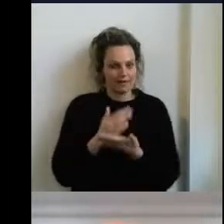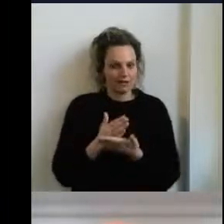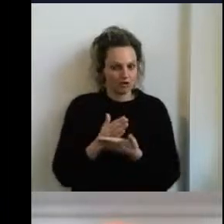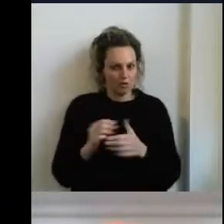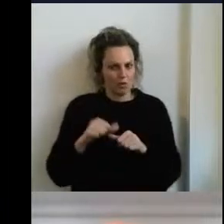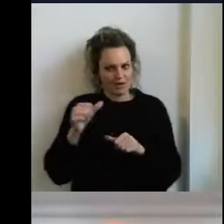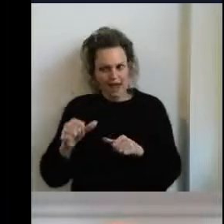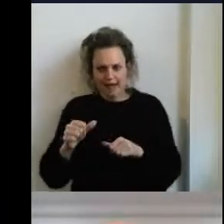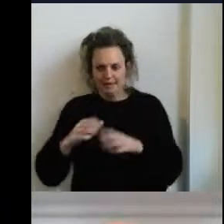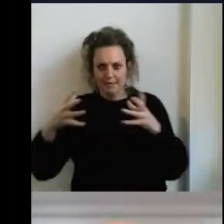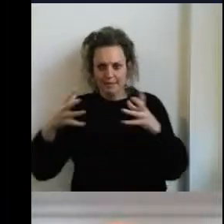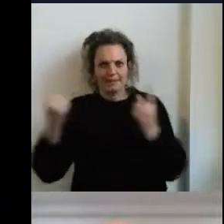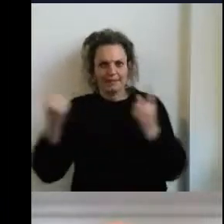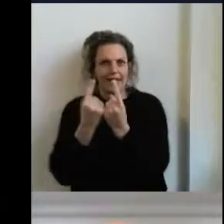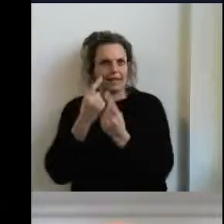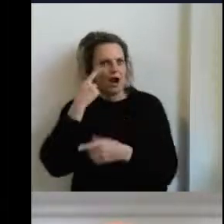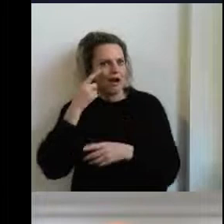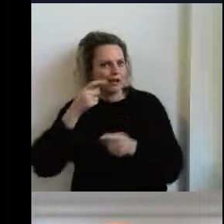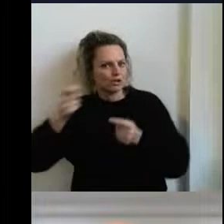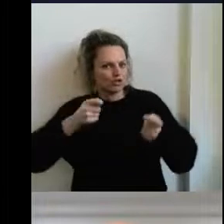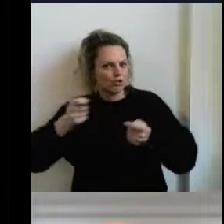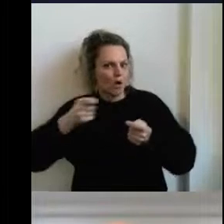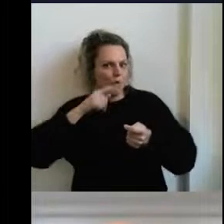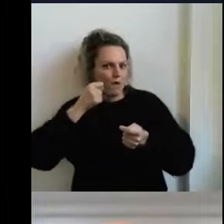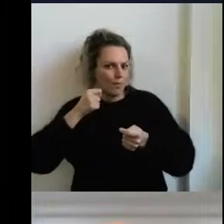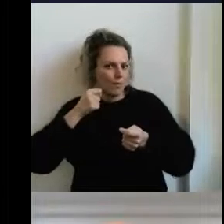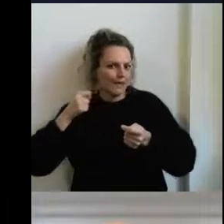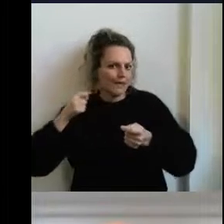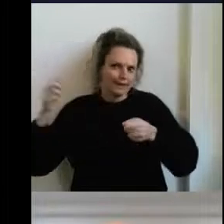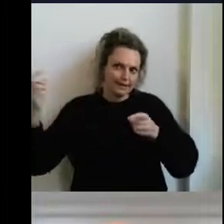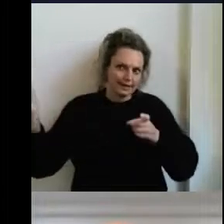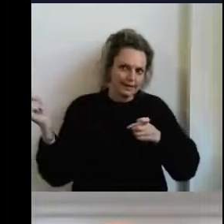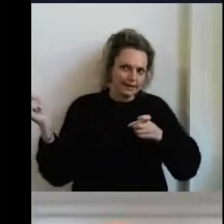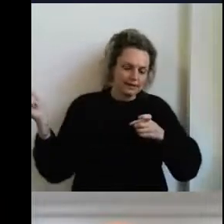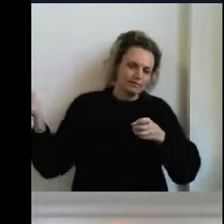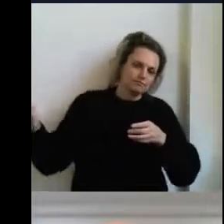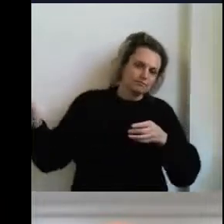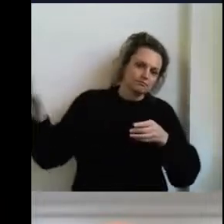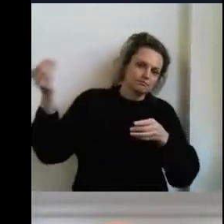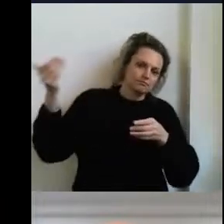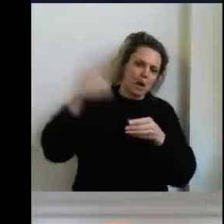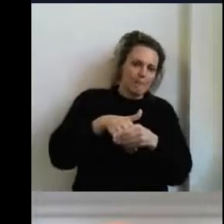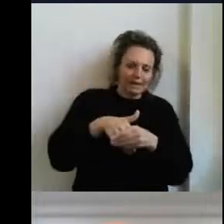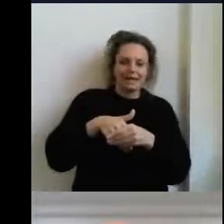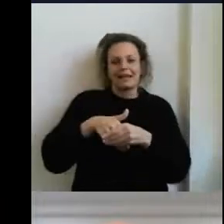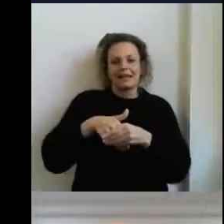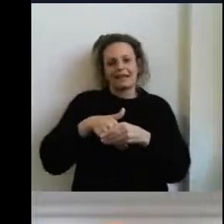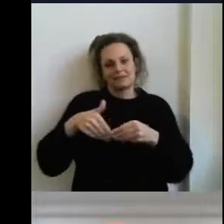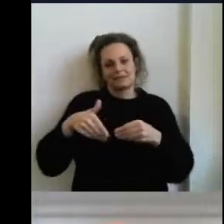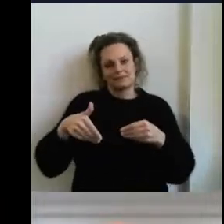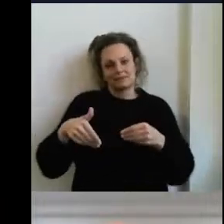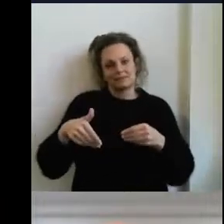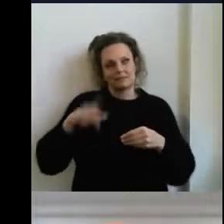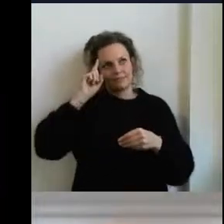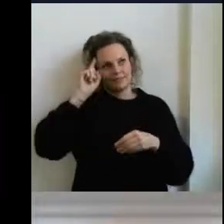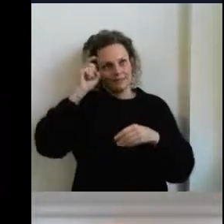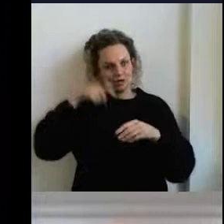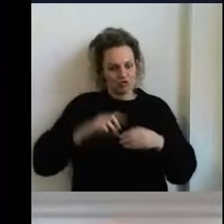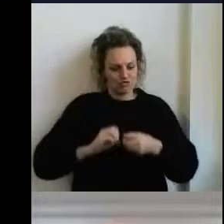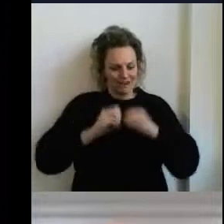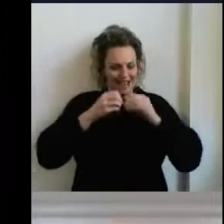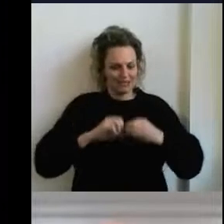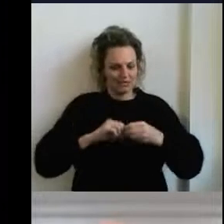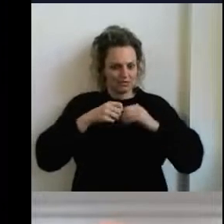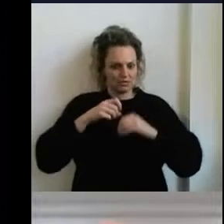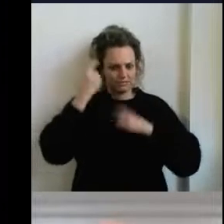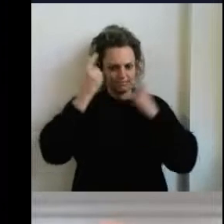is coming down the track, and that the innovators who love that and live that experience every day are thinking of new ways of doing it. I mean, I